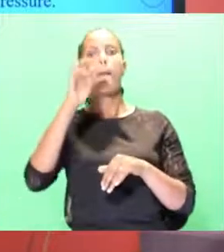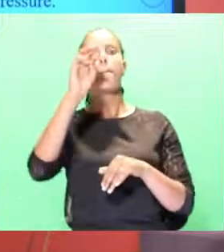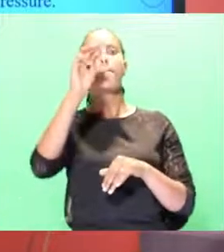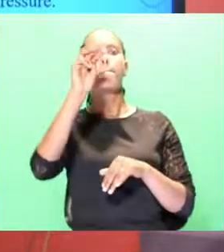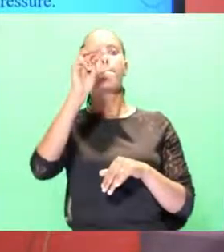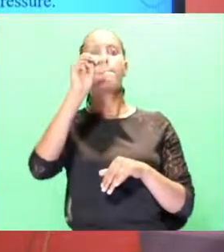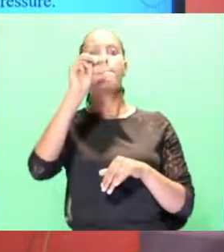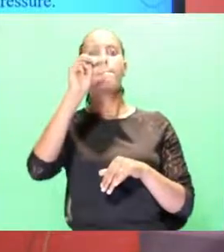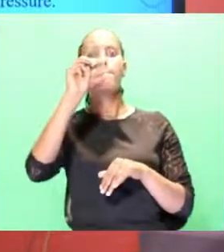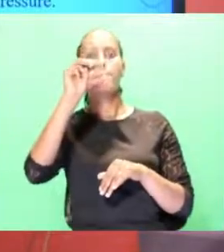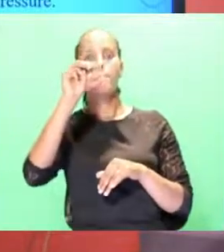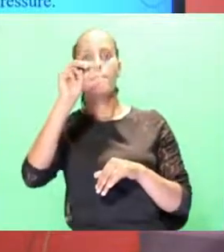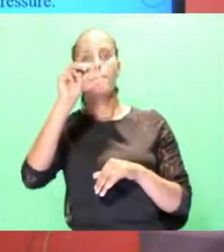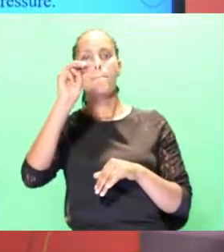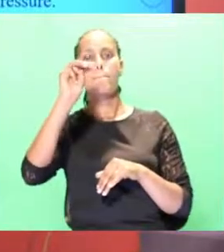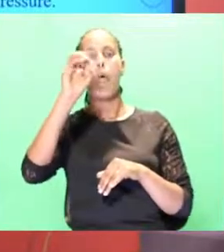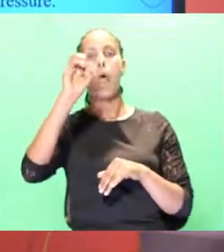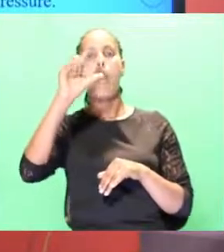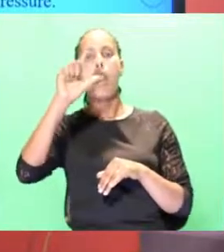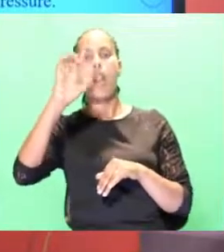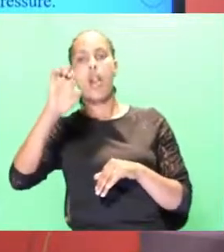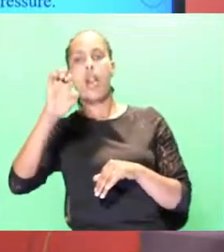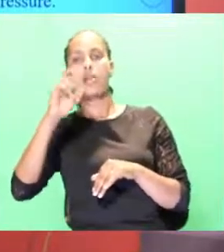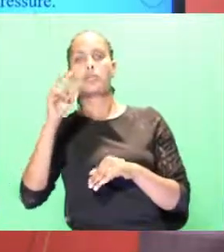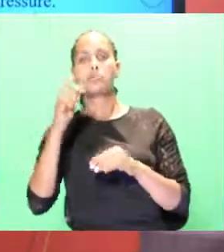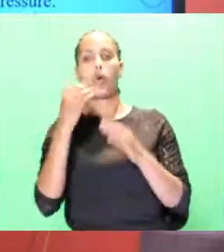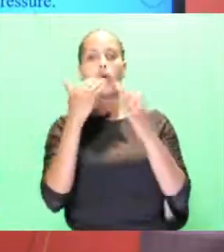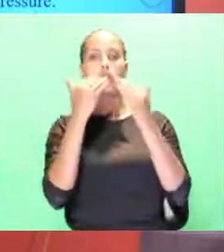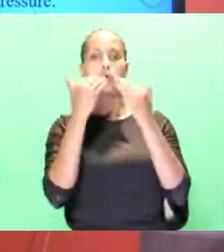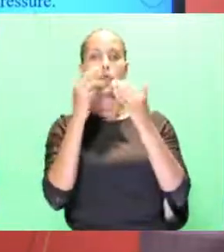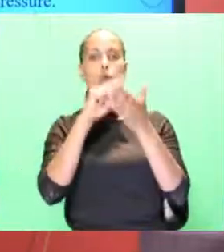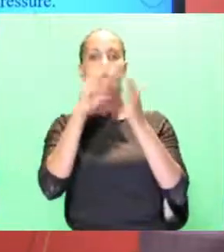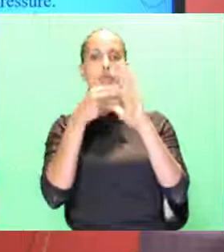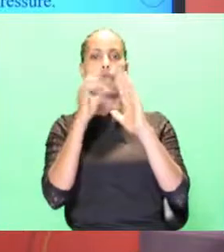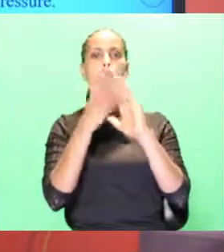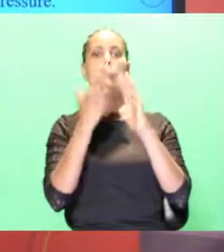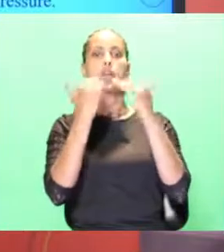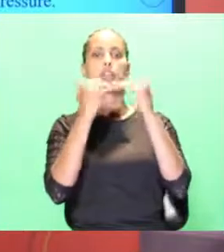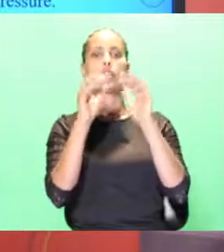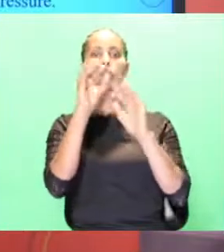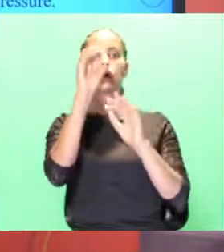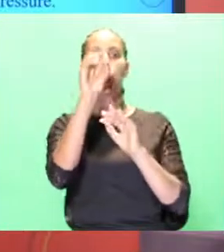per liter, which is the units of concentration, equal